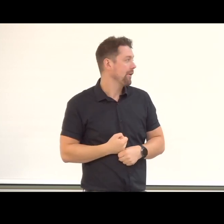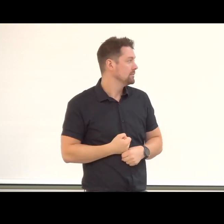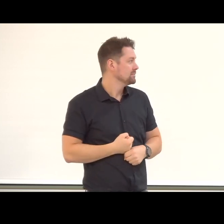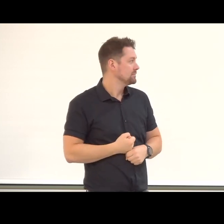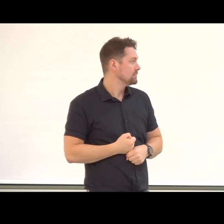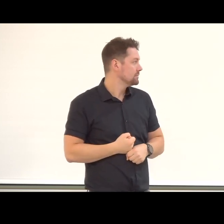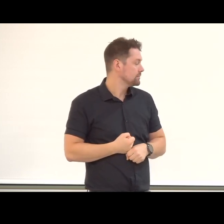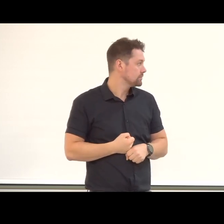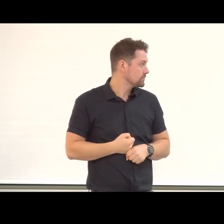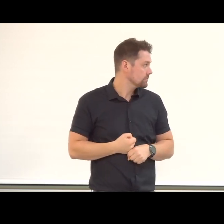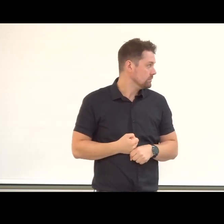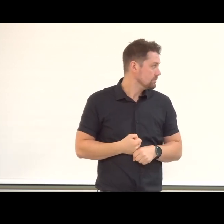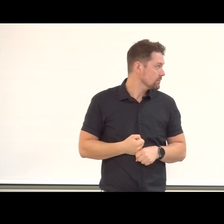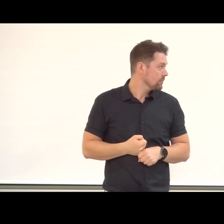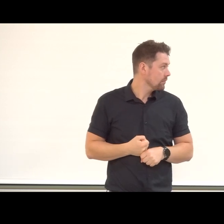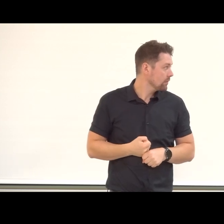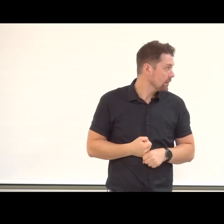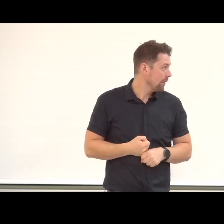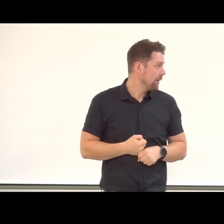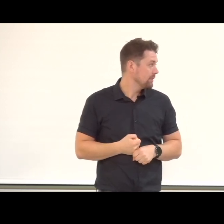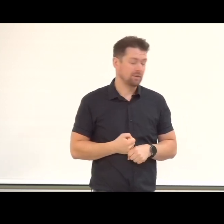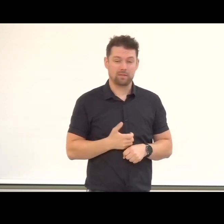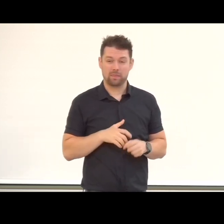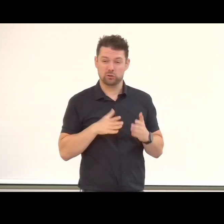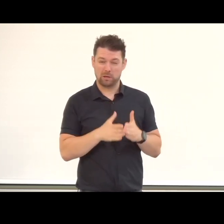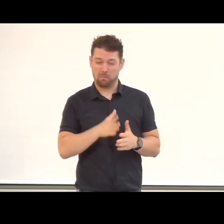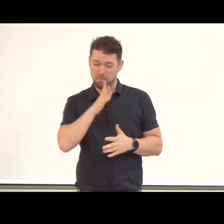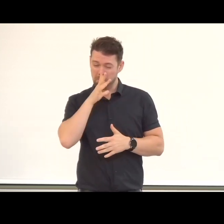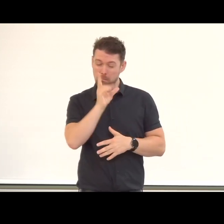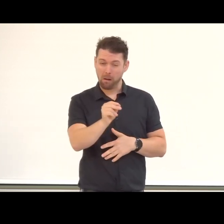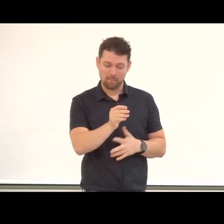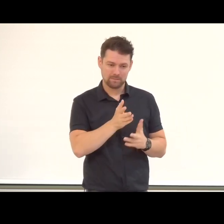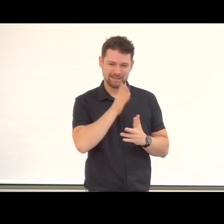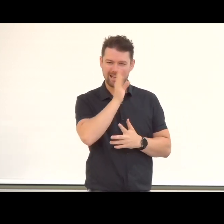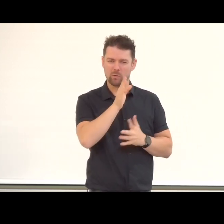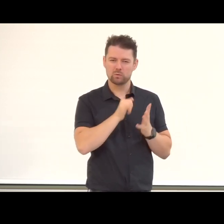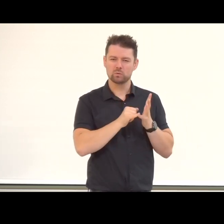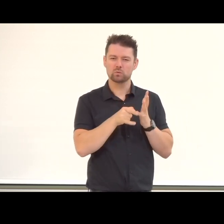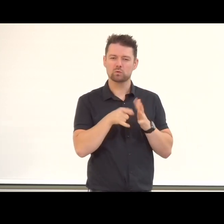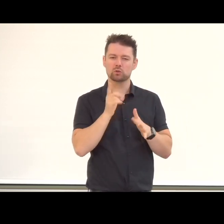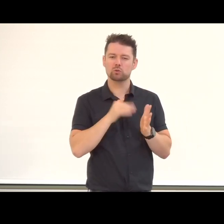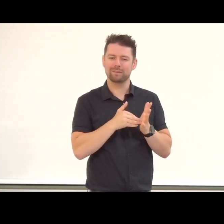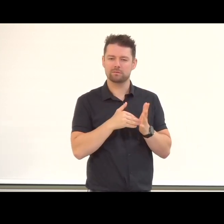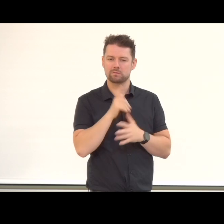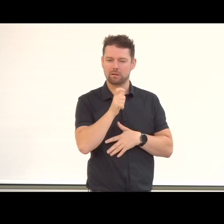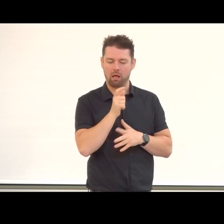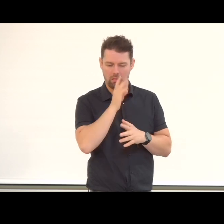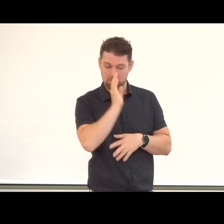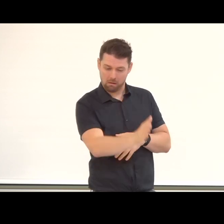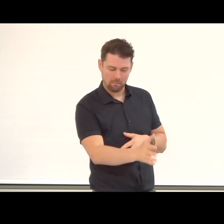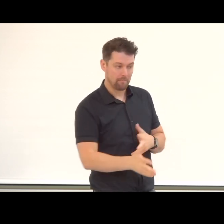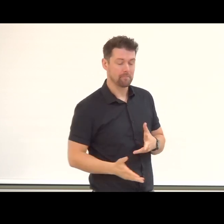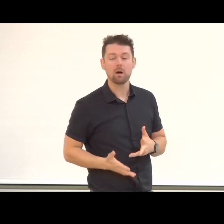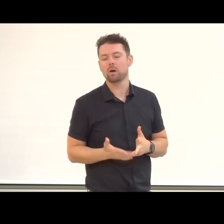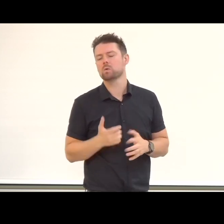down the Suez Canal. We could just see them like going at full knot speed. It was pretty cool, but they just made it in time.